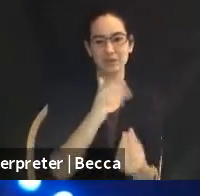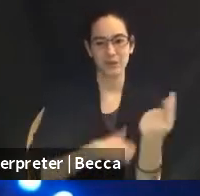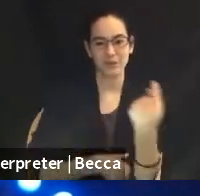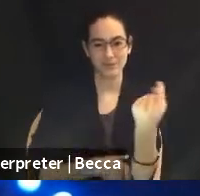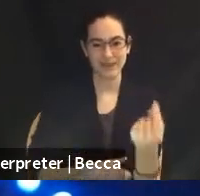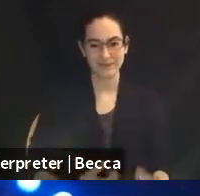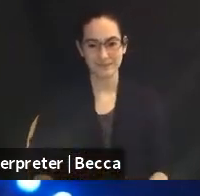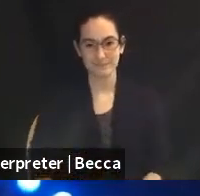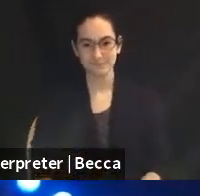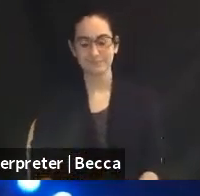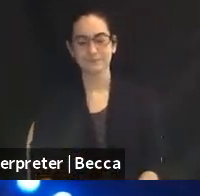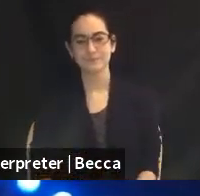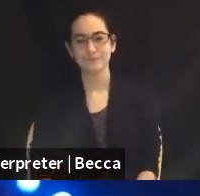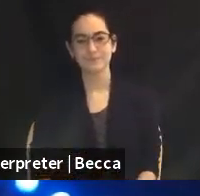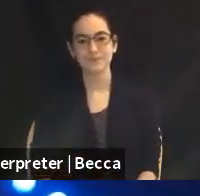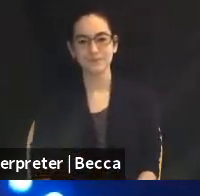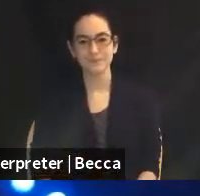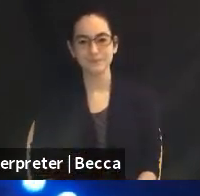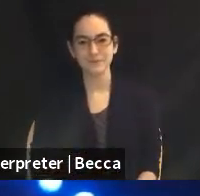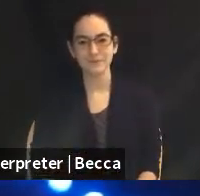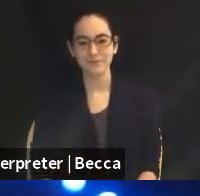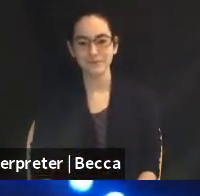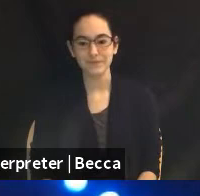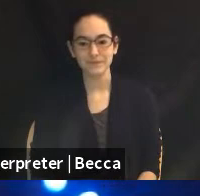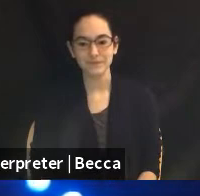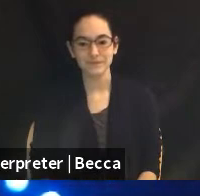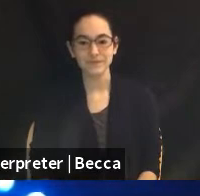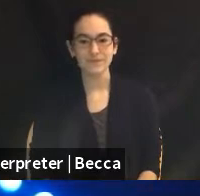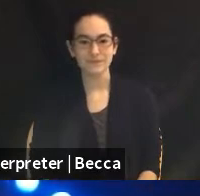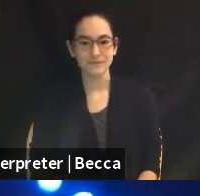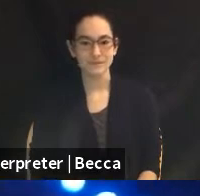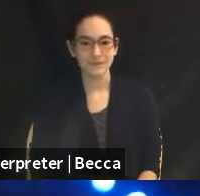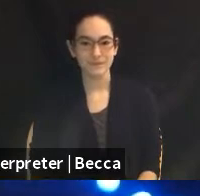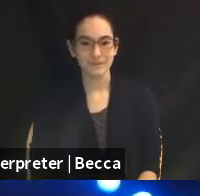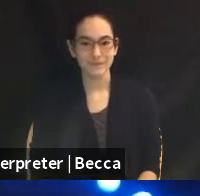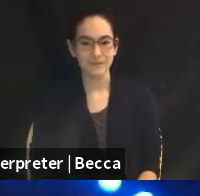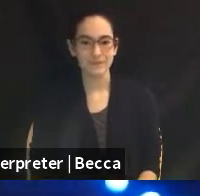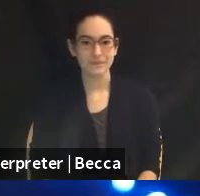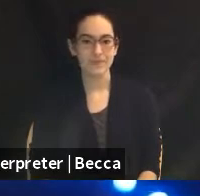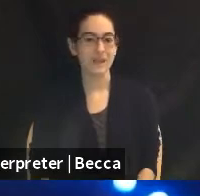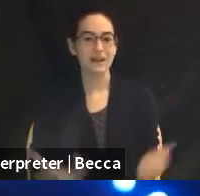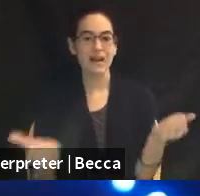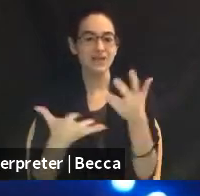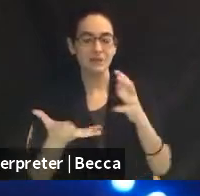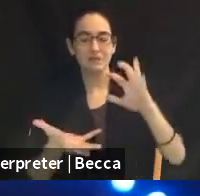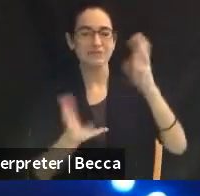And I mean, it was crazy. Just how it all, went down. And